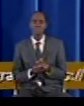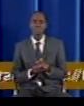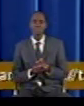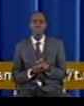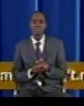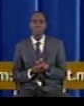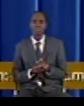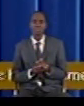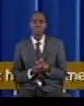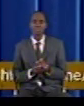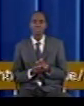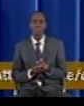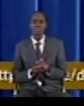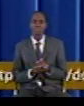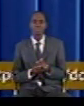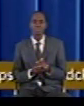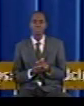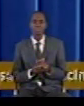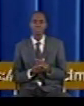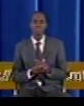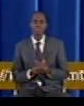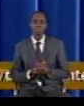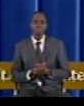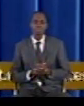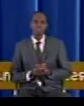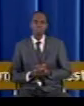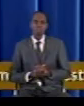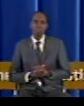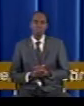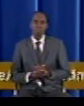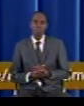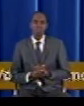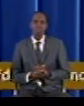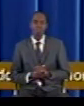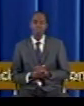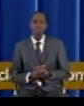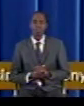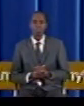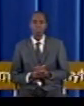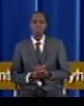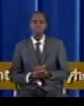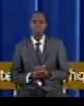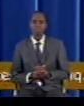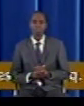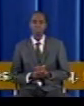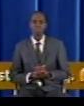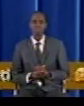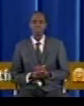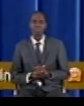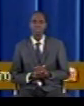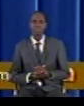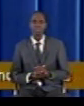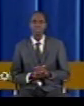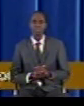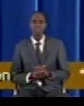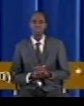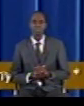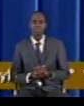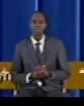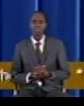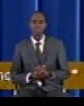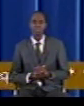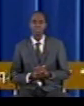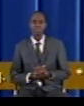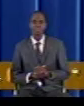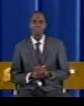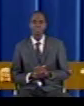baba kumuye shila Negana has great Zanza, man, you are like you, you are so decked, you man. You are